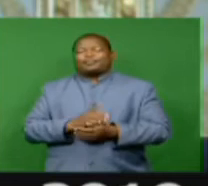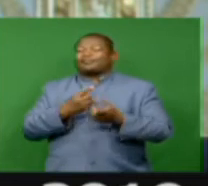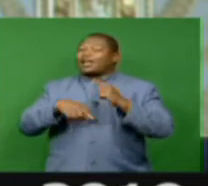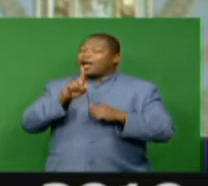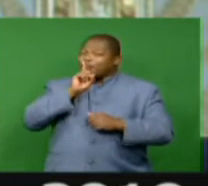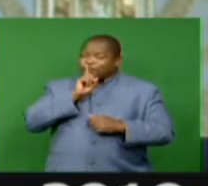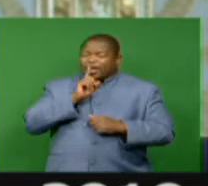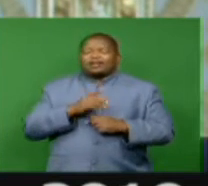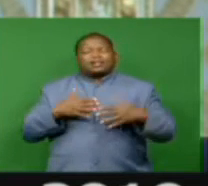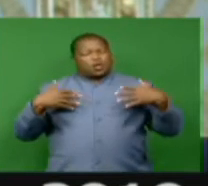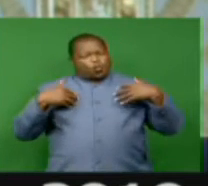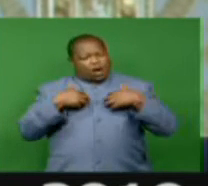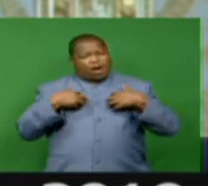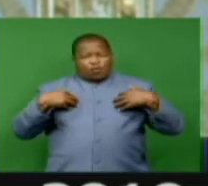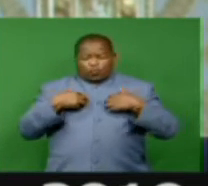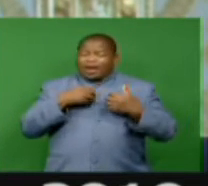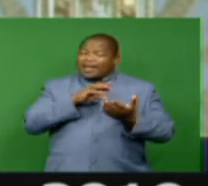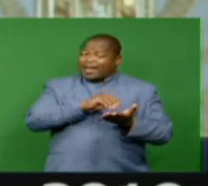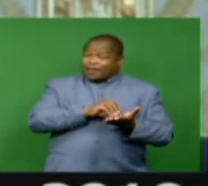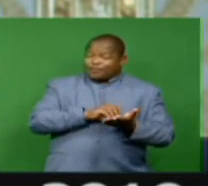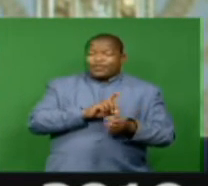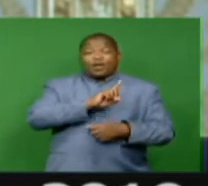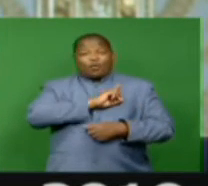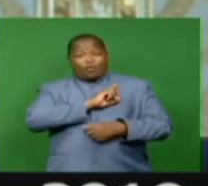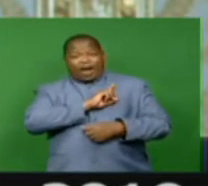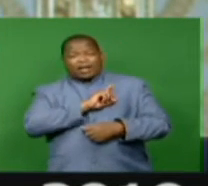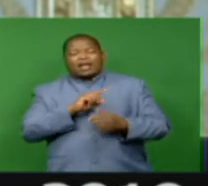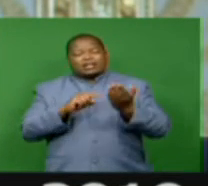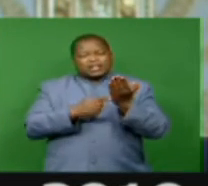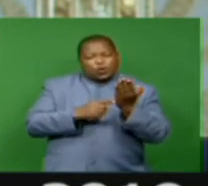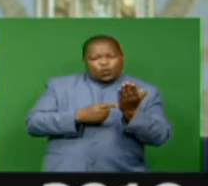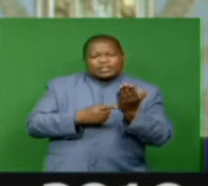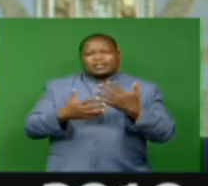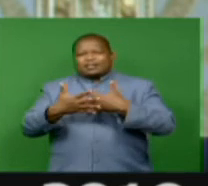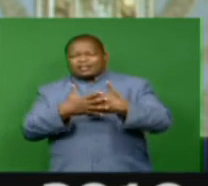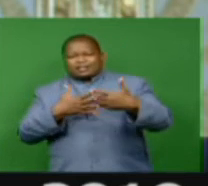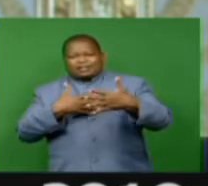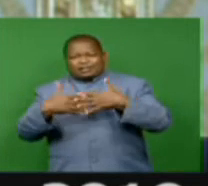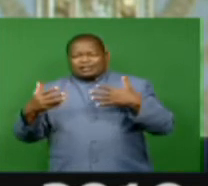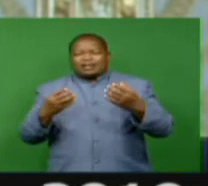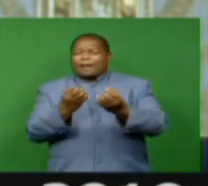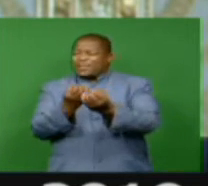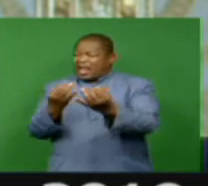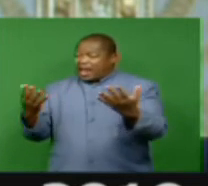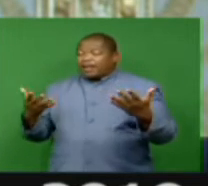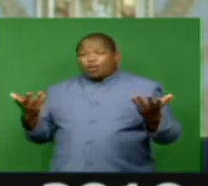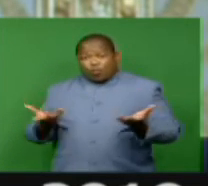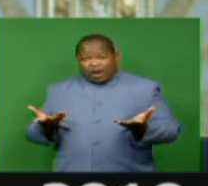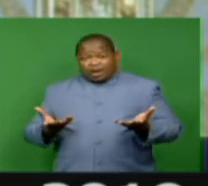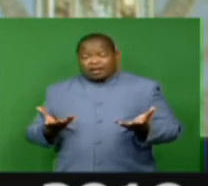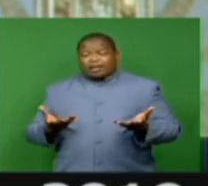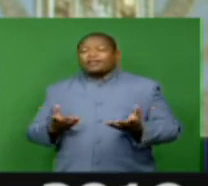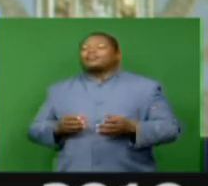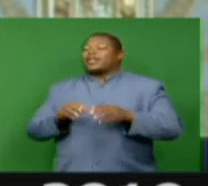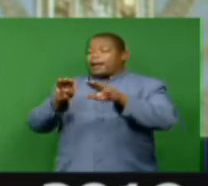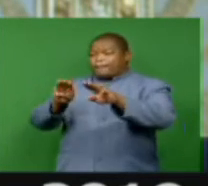that digital wealth is still highly concentrated in the hands of a few large digital